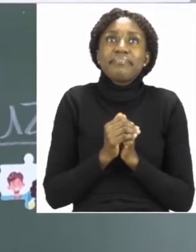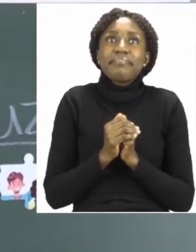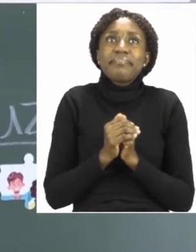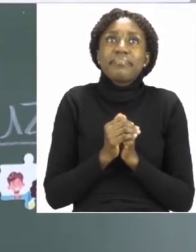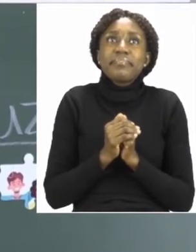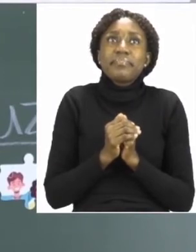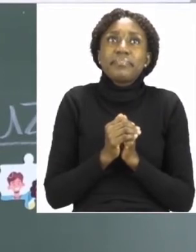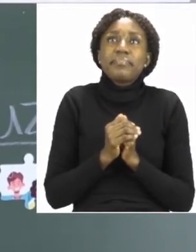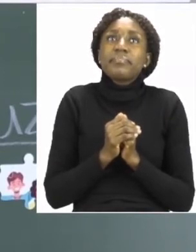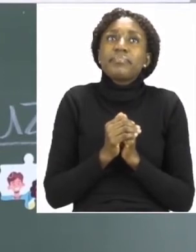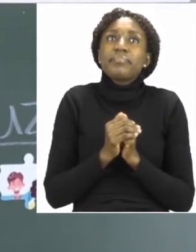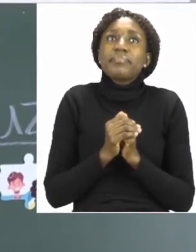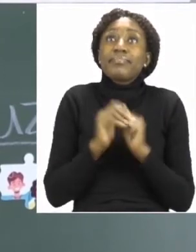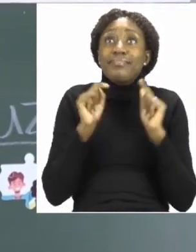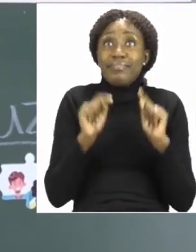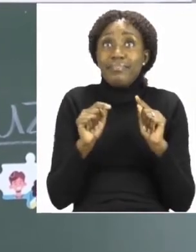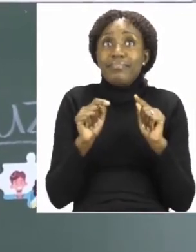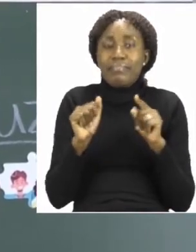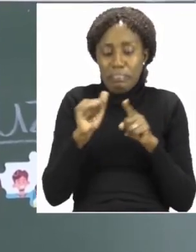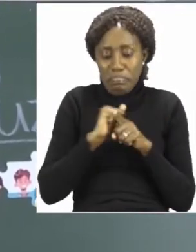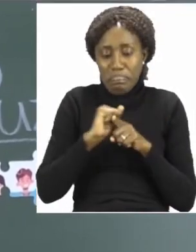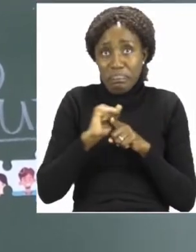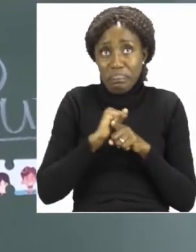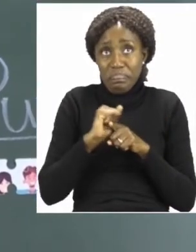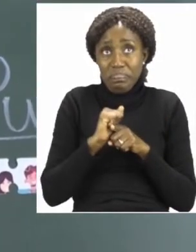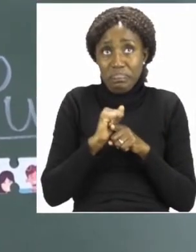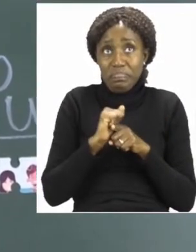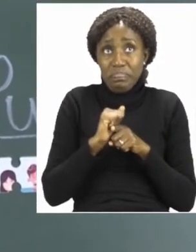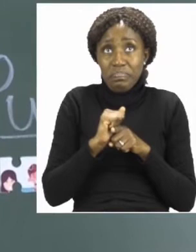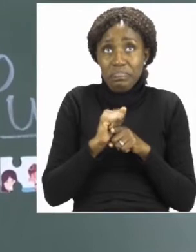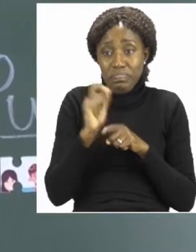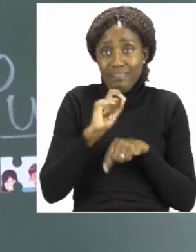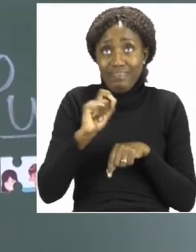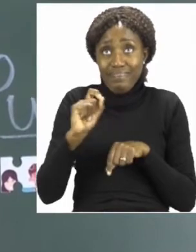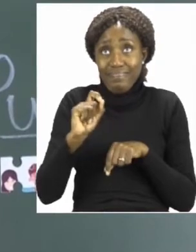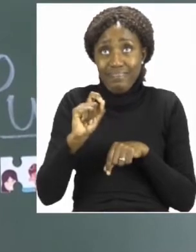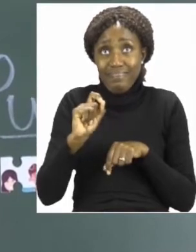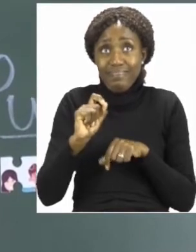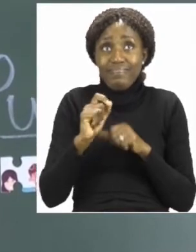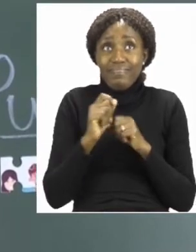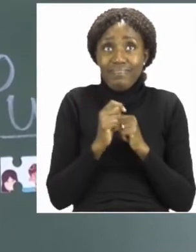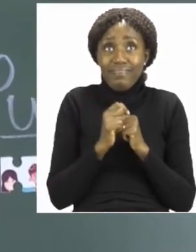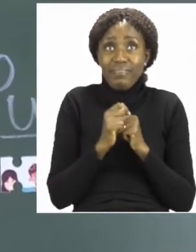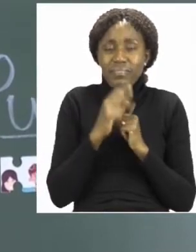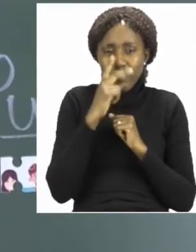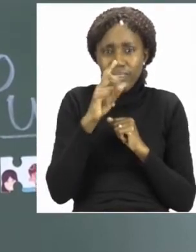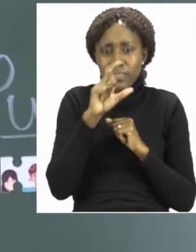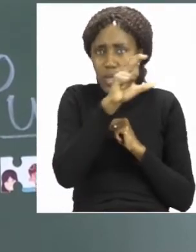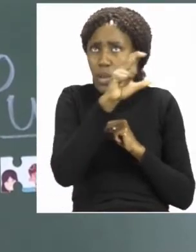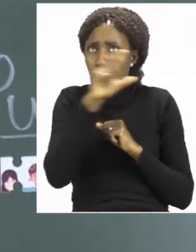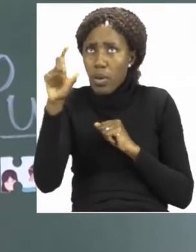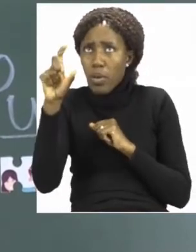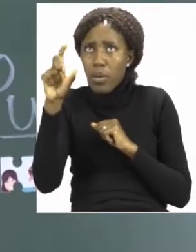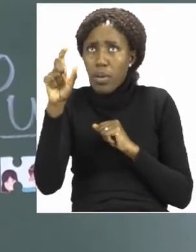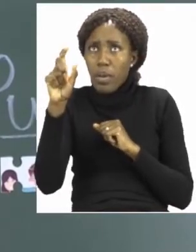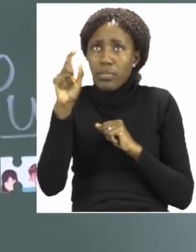all we have to do here is we have to draw the pattern on the line that is